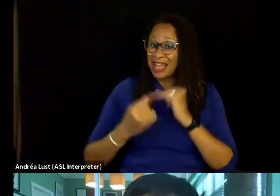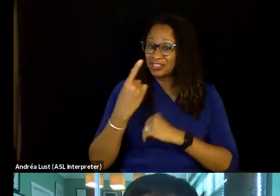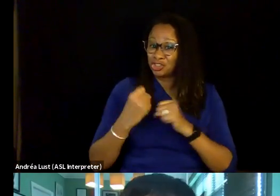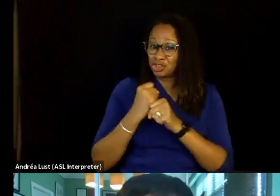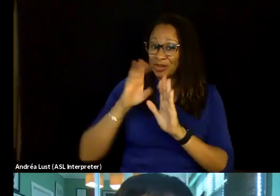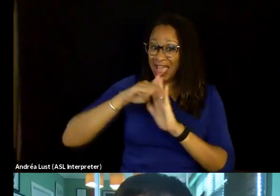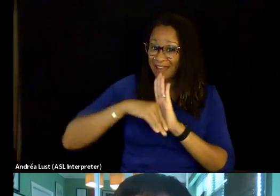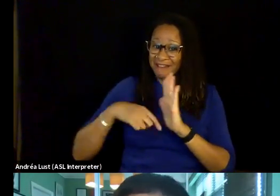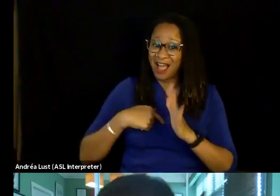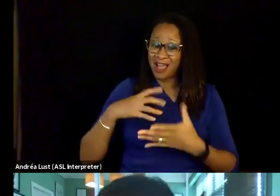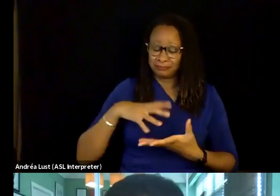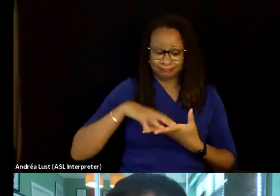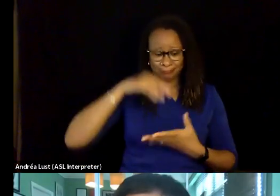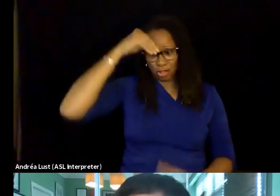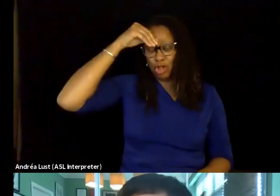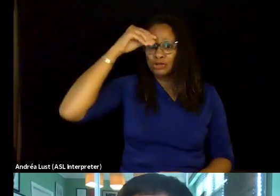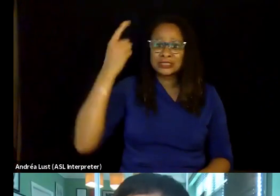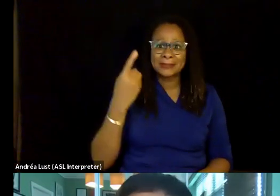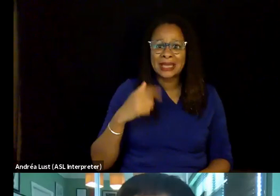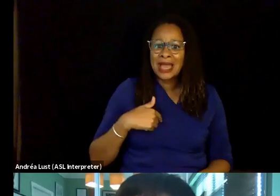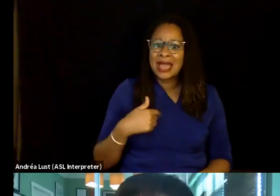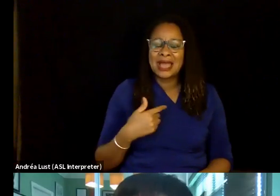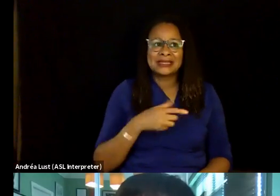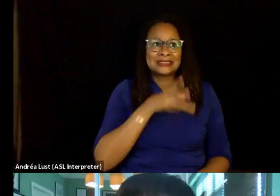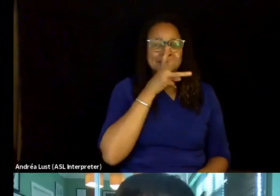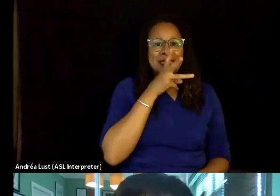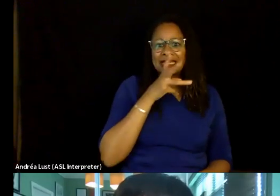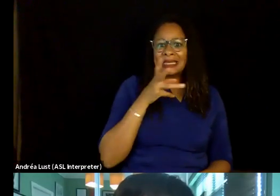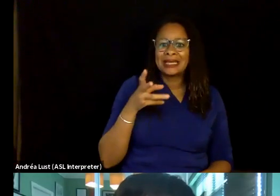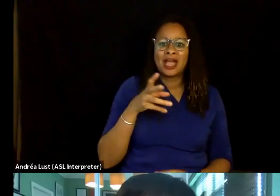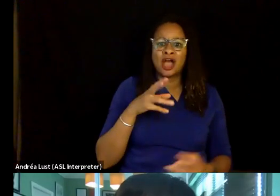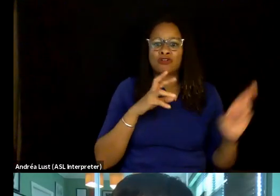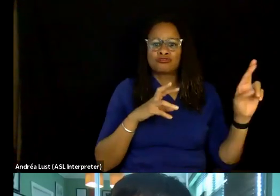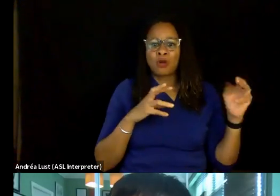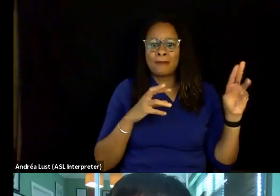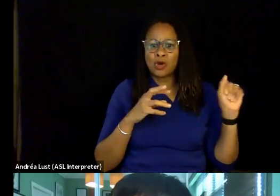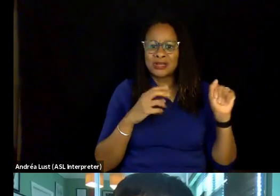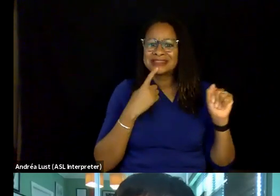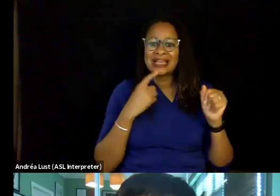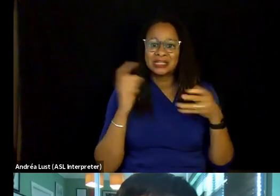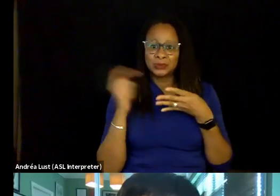something or I'm speaking, and Ramona will always come up afterwards and say, this is new, this is